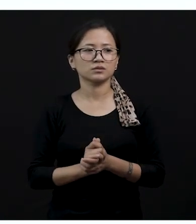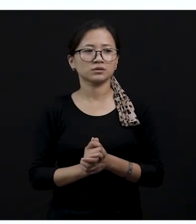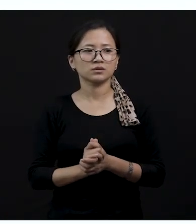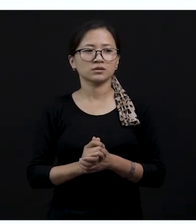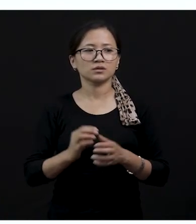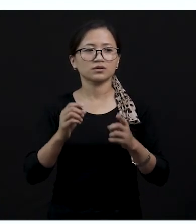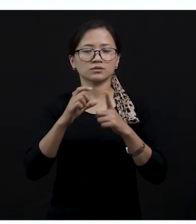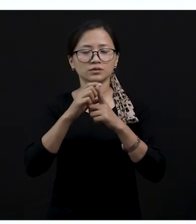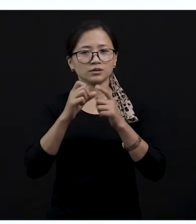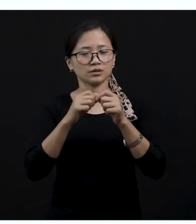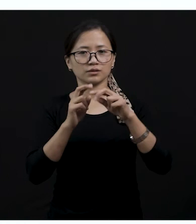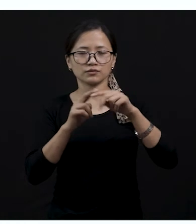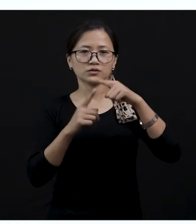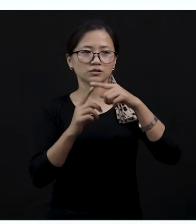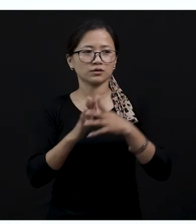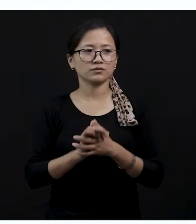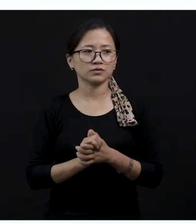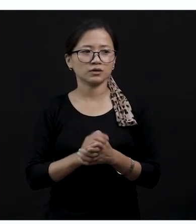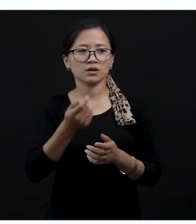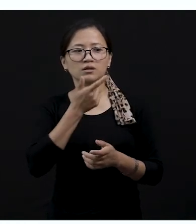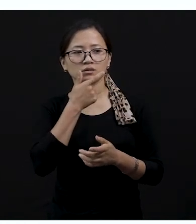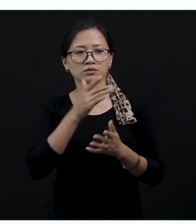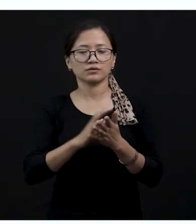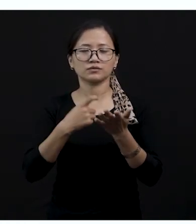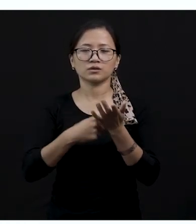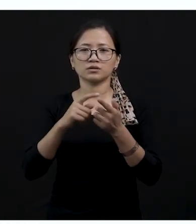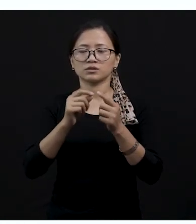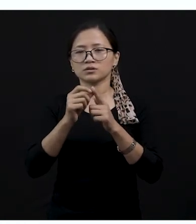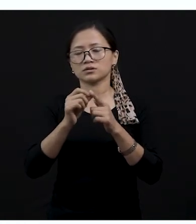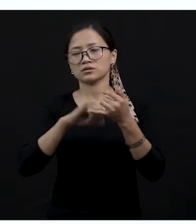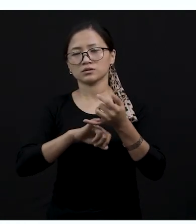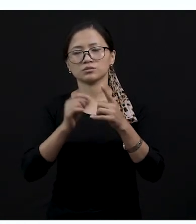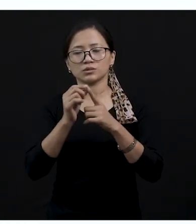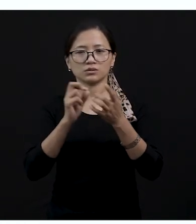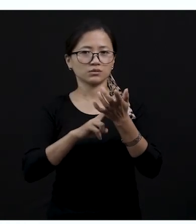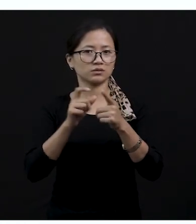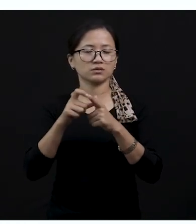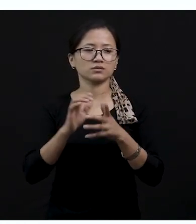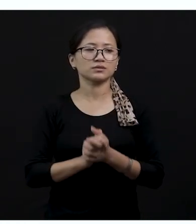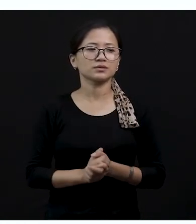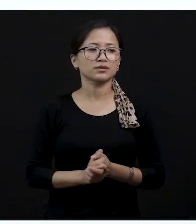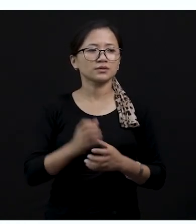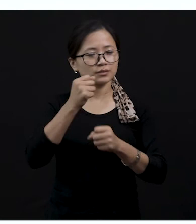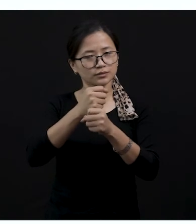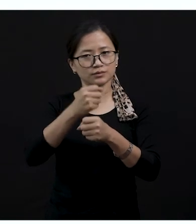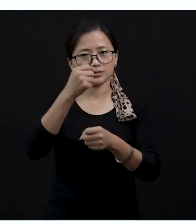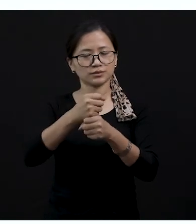duff, loved, respond. See, they sound similar, right? So we will give